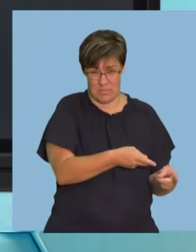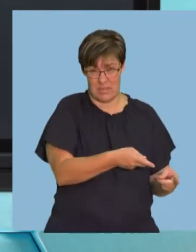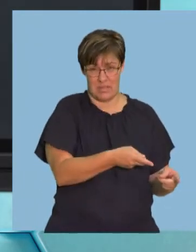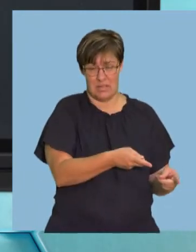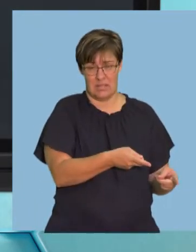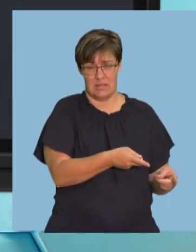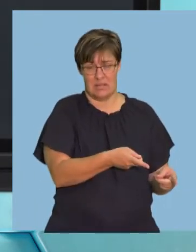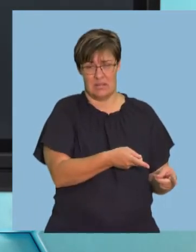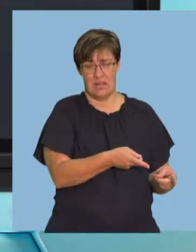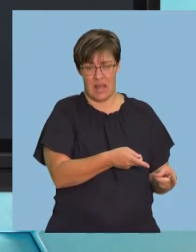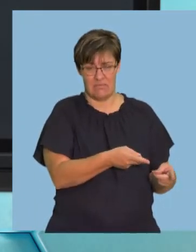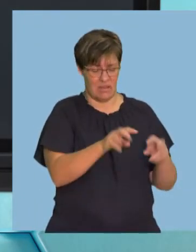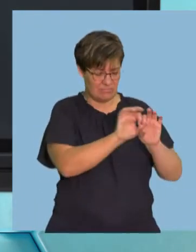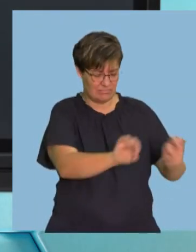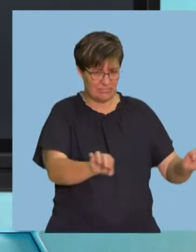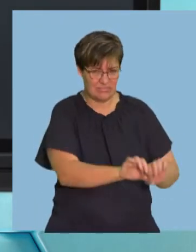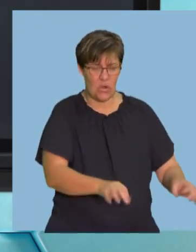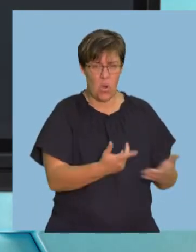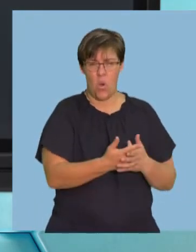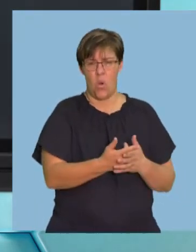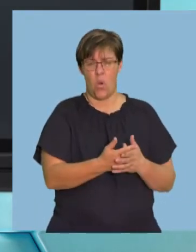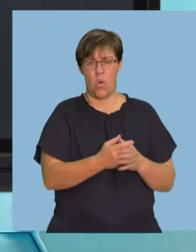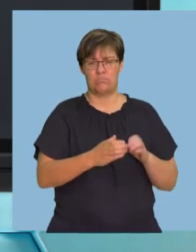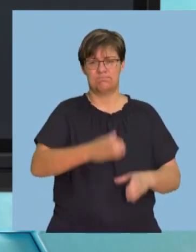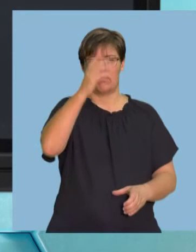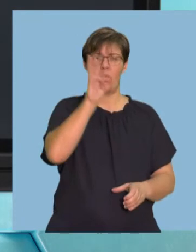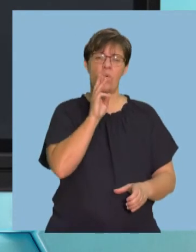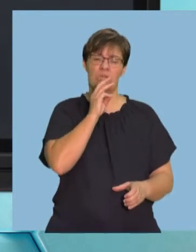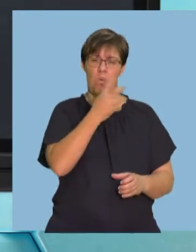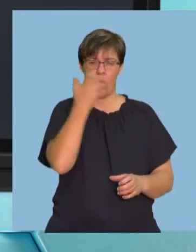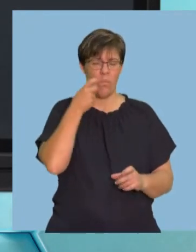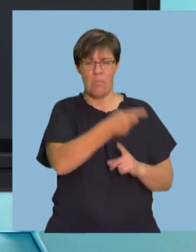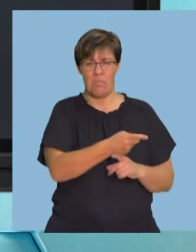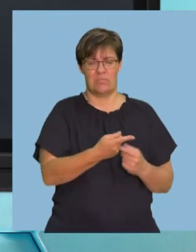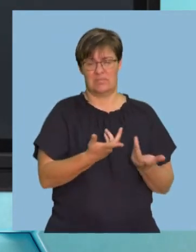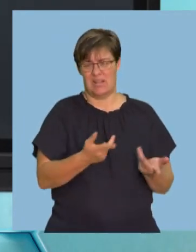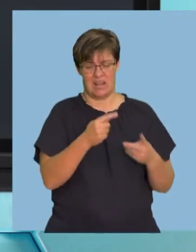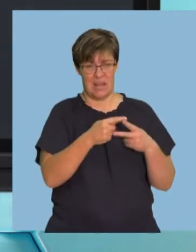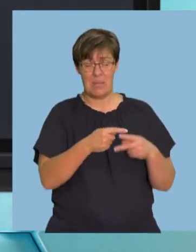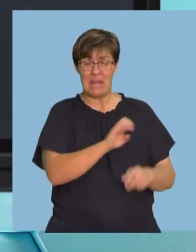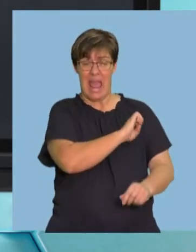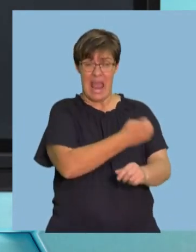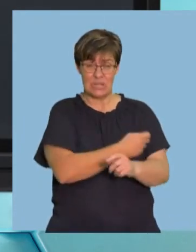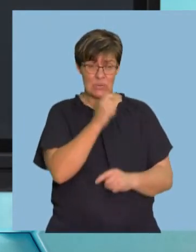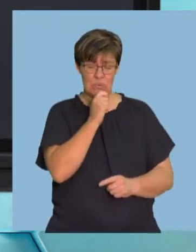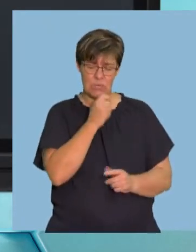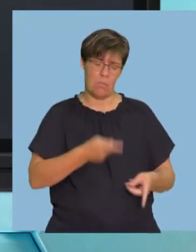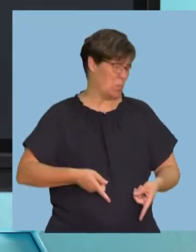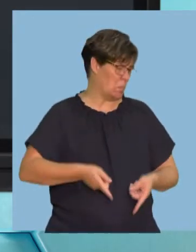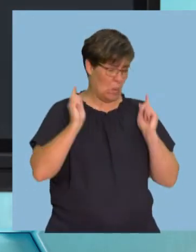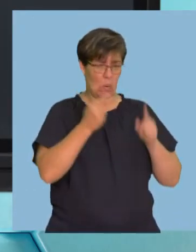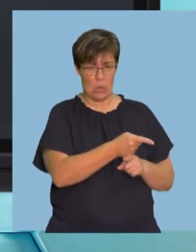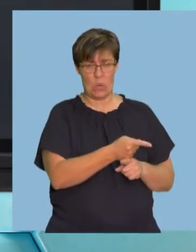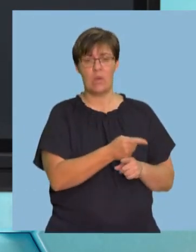are heating devices that have got, you know, elements. It could be your geyser, you know, it could be your heaters. But the energy